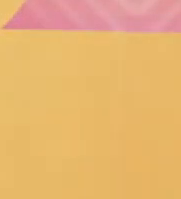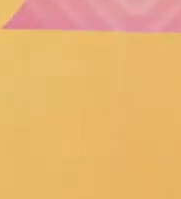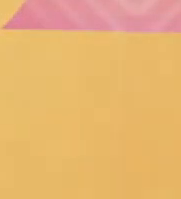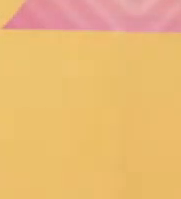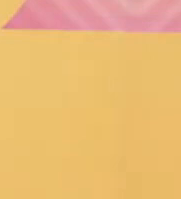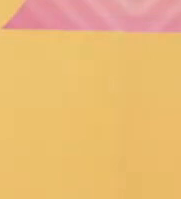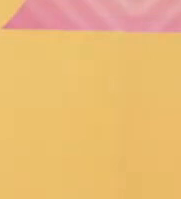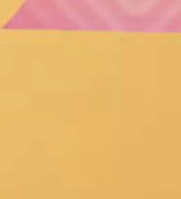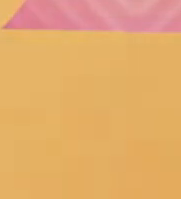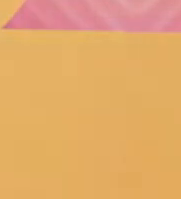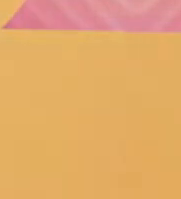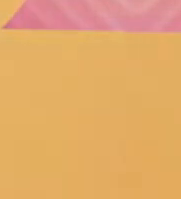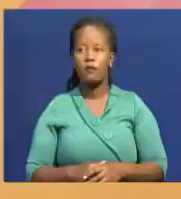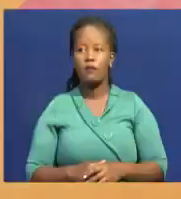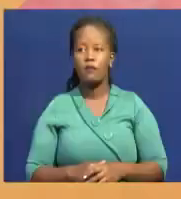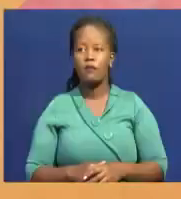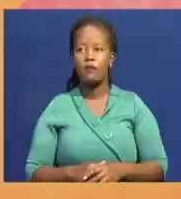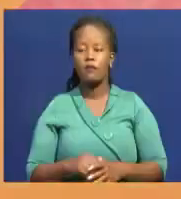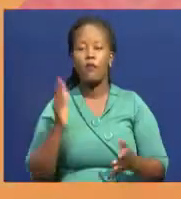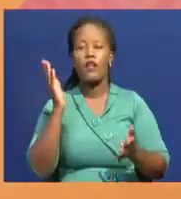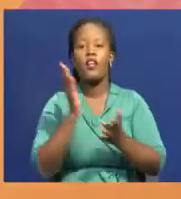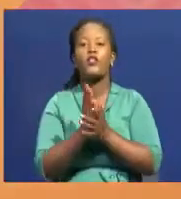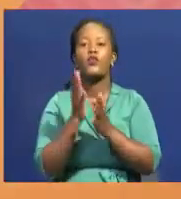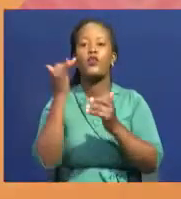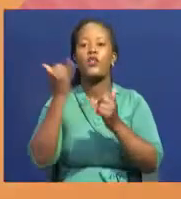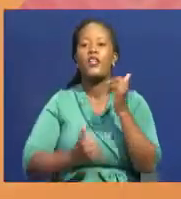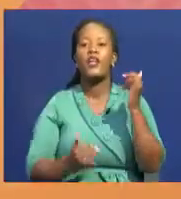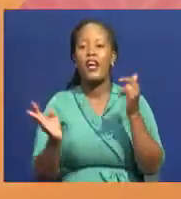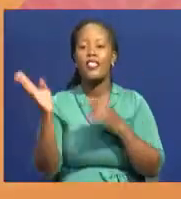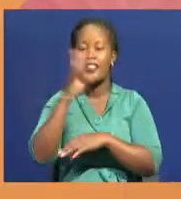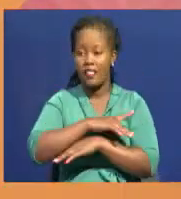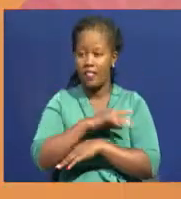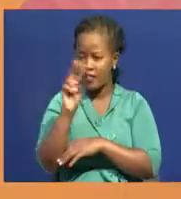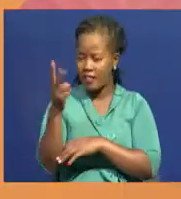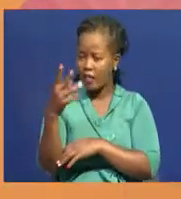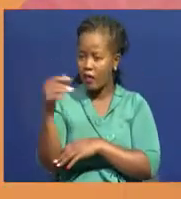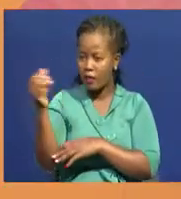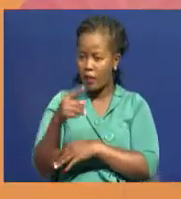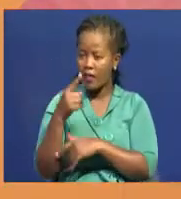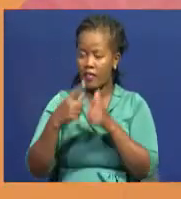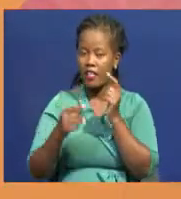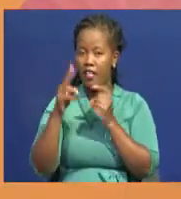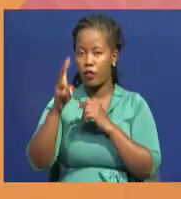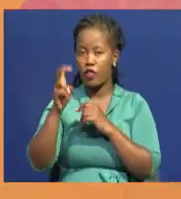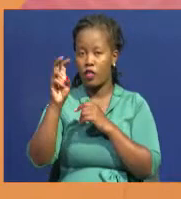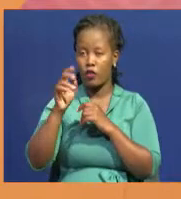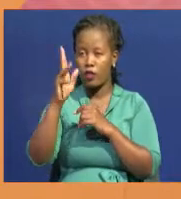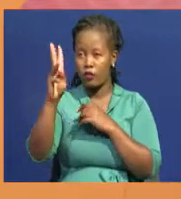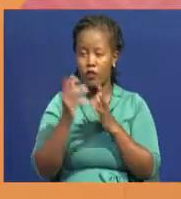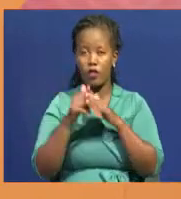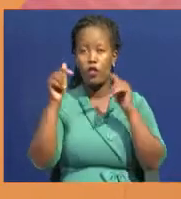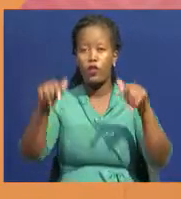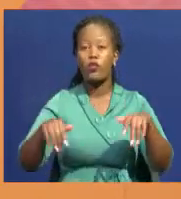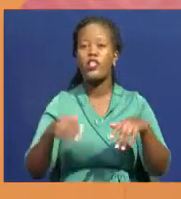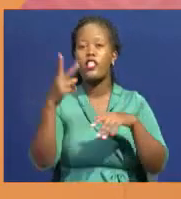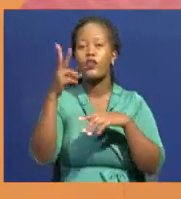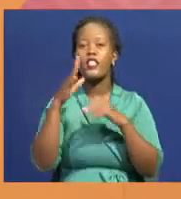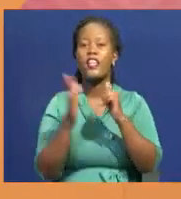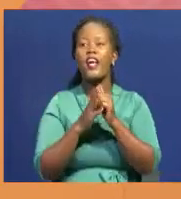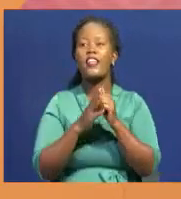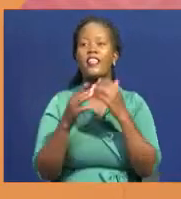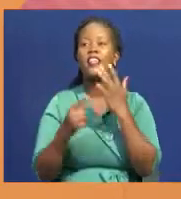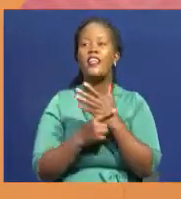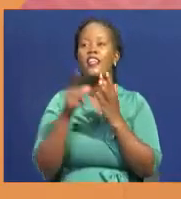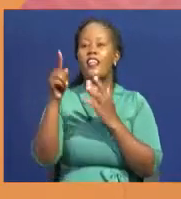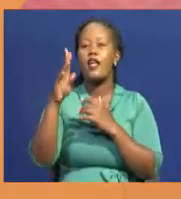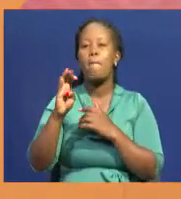It is indeed the last day of the second March of 2024, the 29th day of February 2024. My name is Ben Troy Njoe.